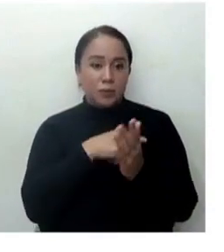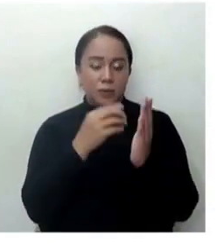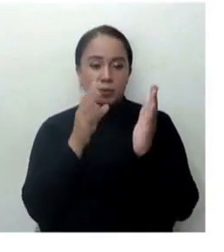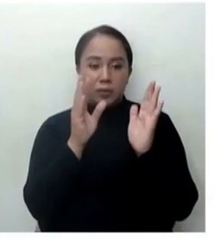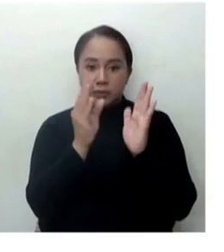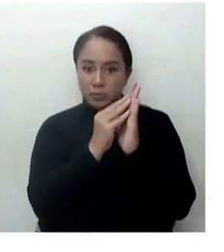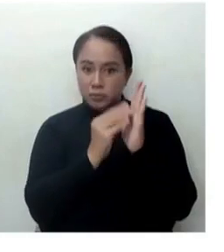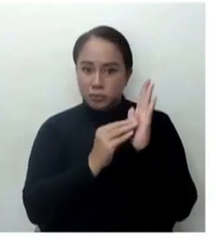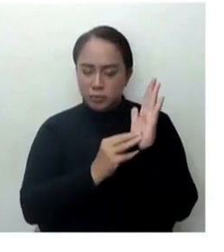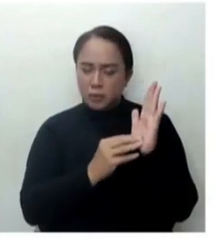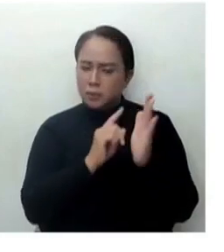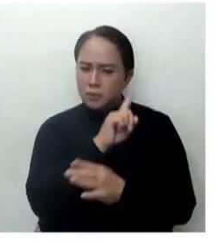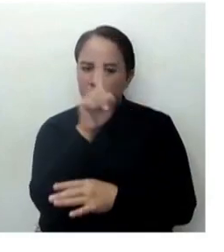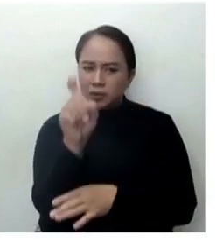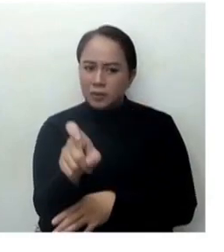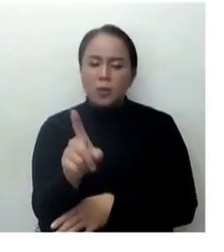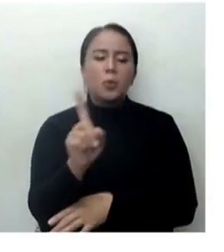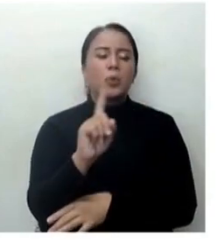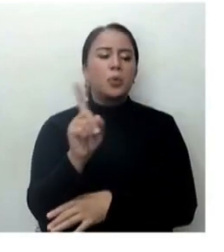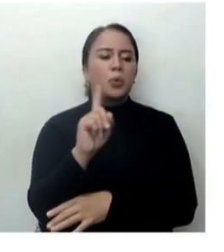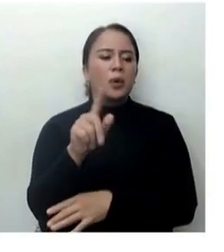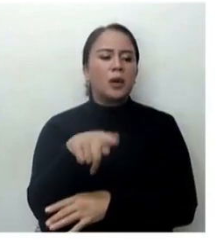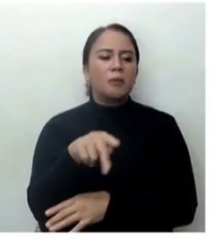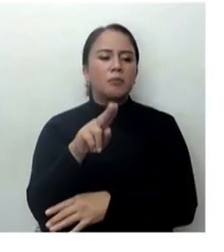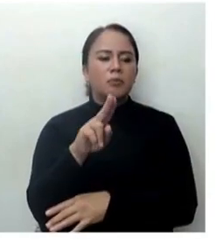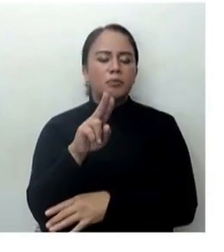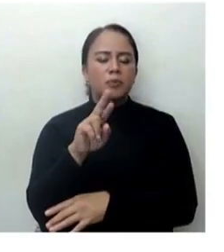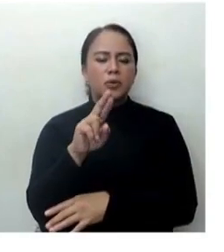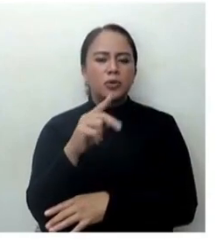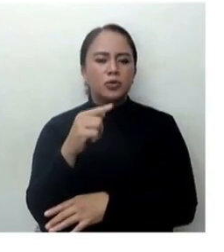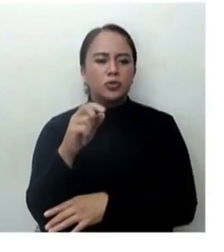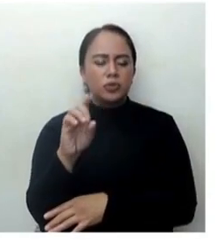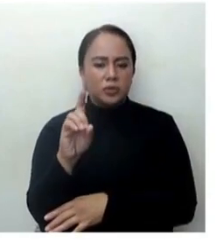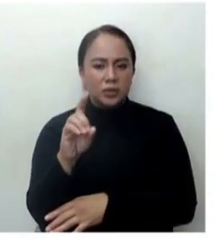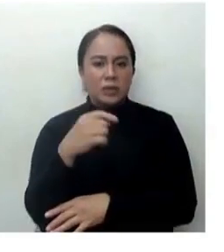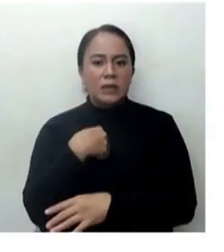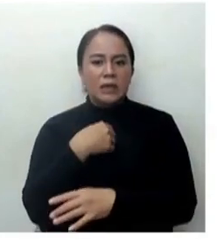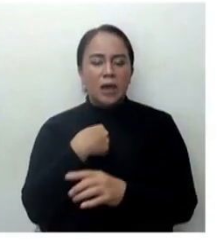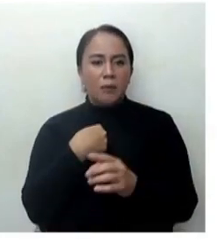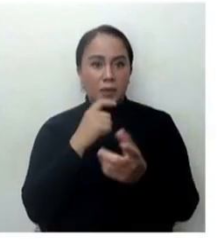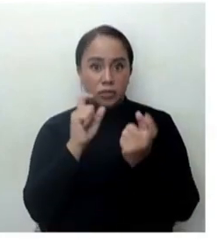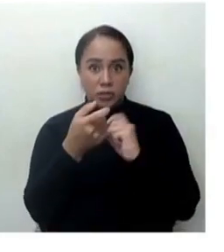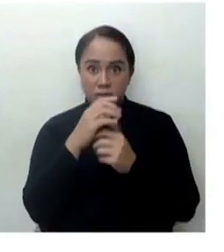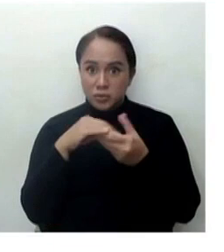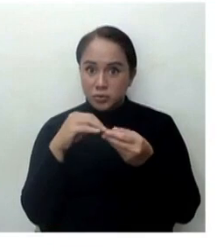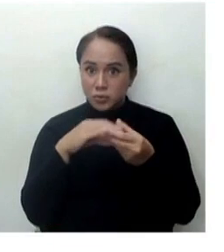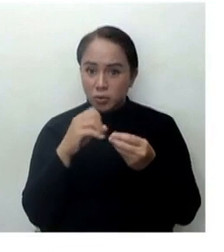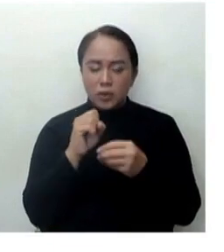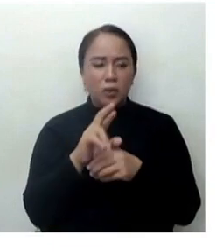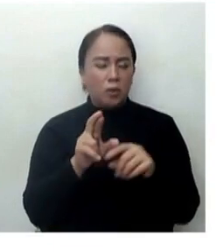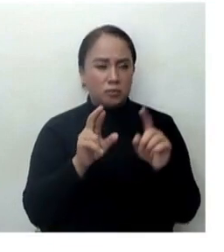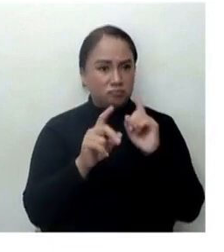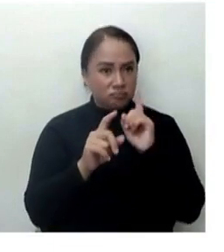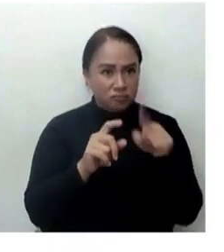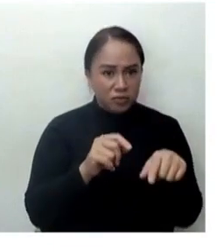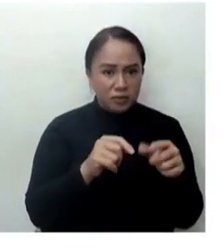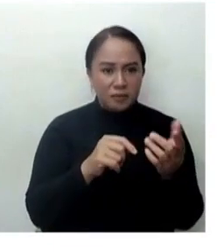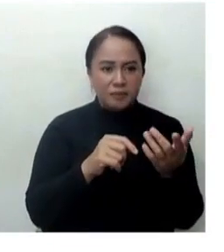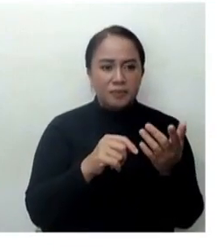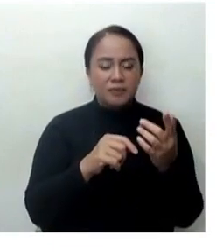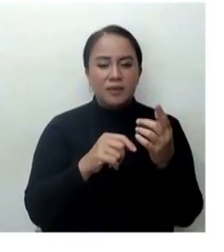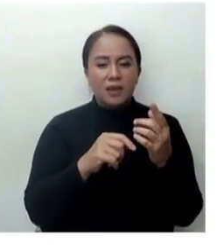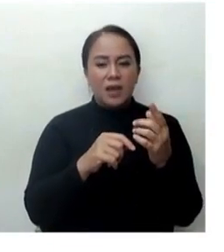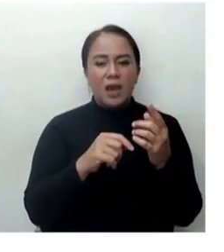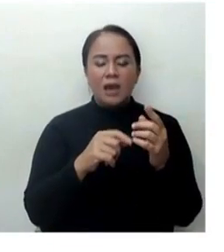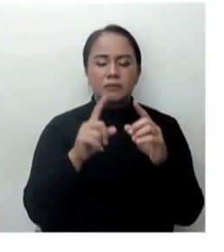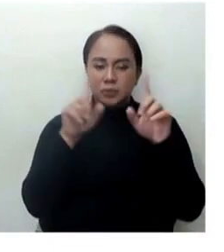we ask the question, what is the perjured statement? Is it the affidavit of recantation? And are they confirming the fact, affidavit